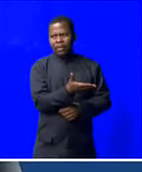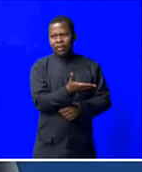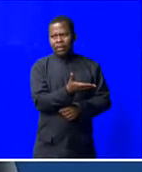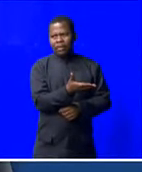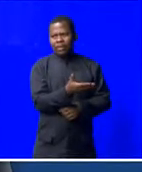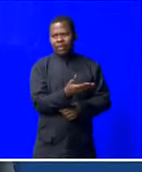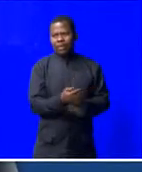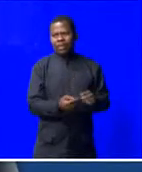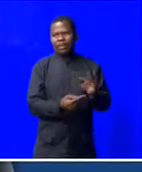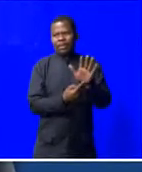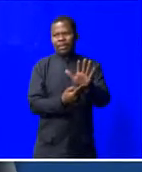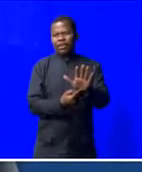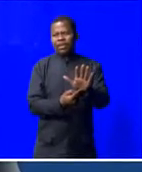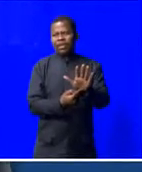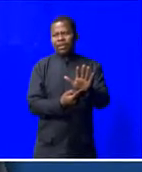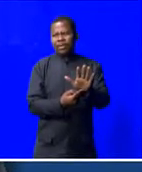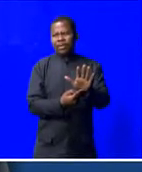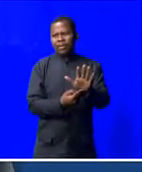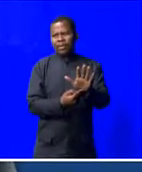ngitawubekisa nje